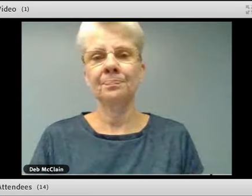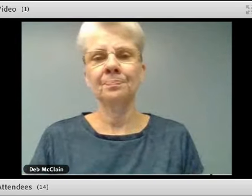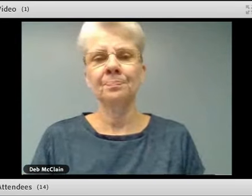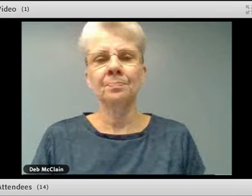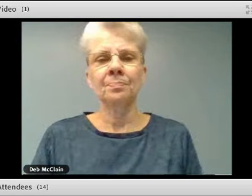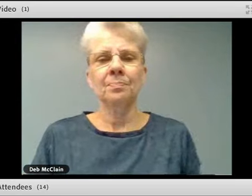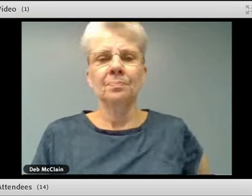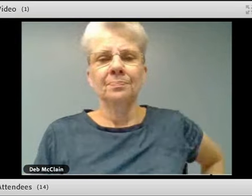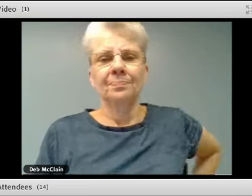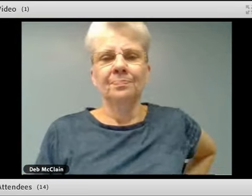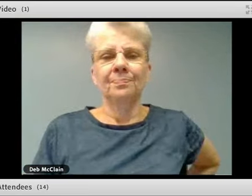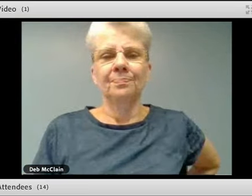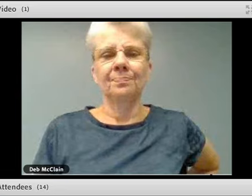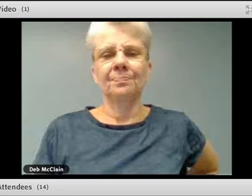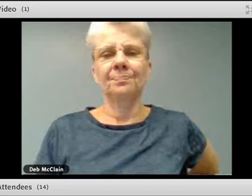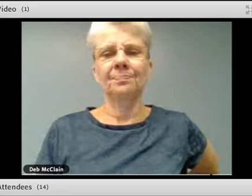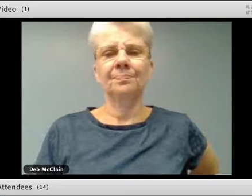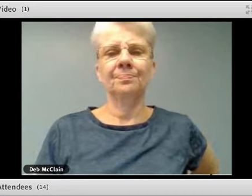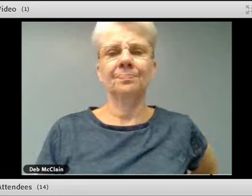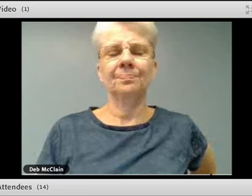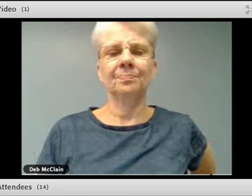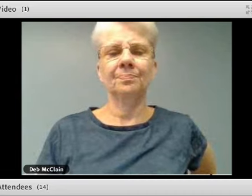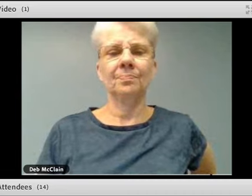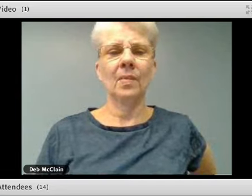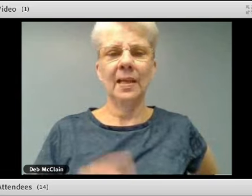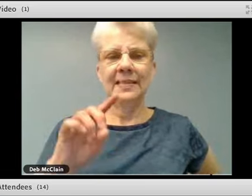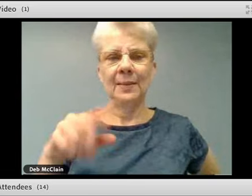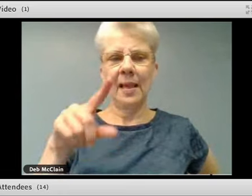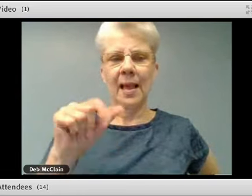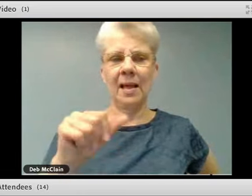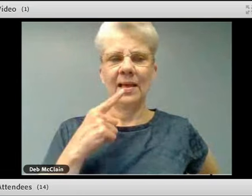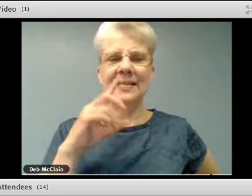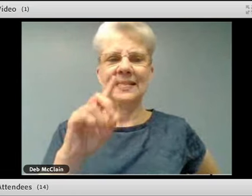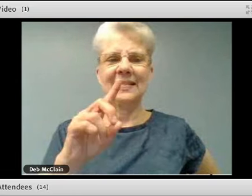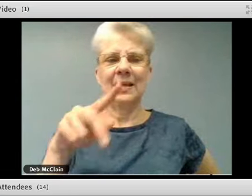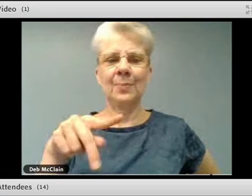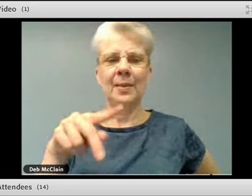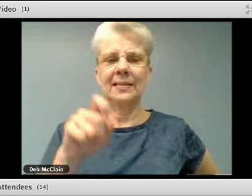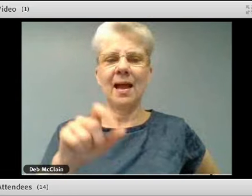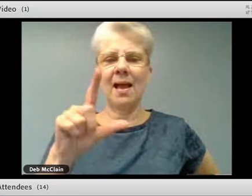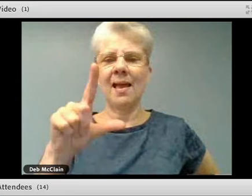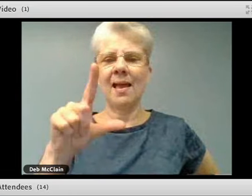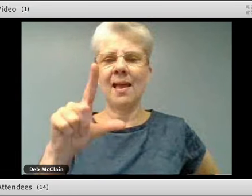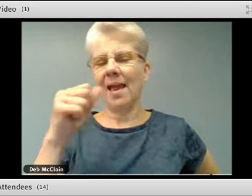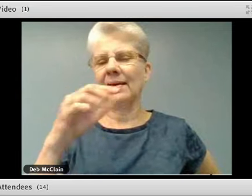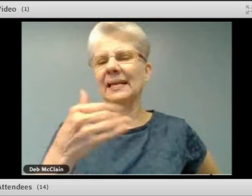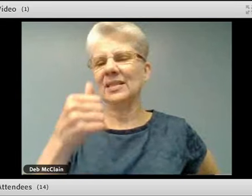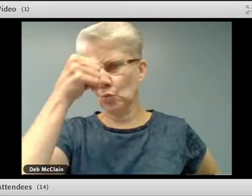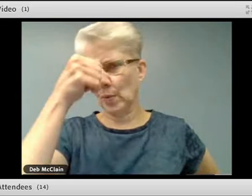And the main site for DPLA is dp.la. It's really easy to remember.